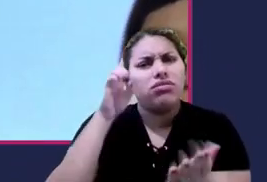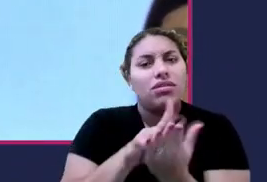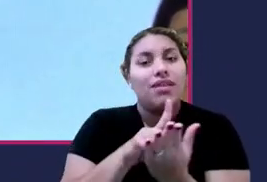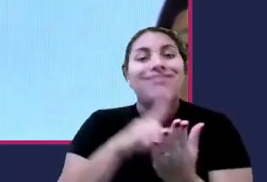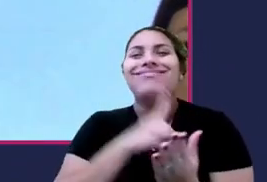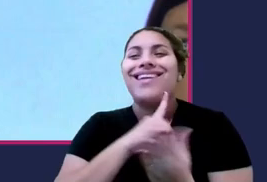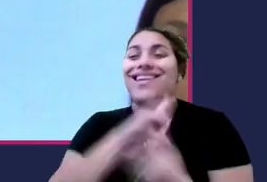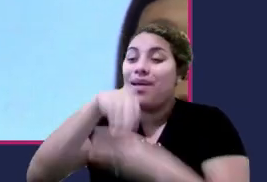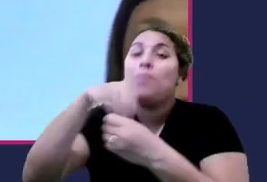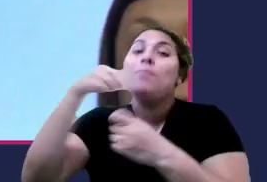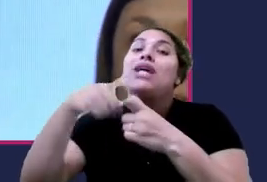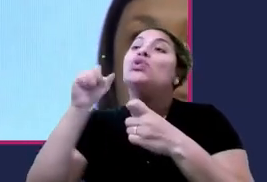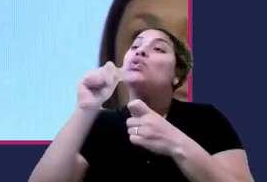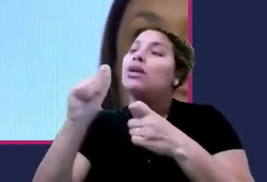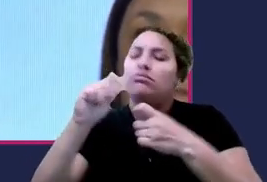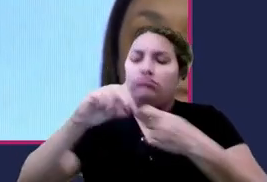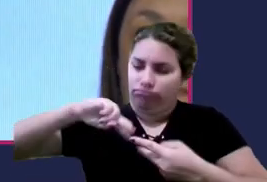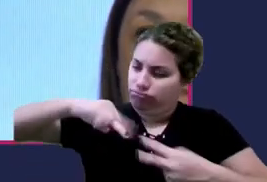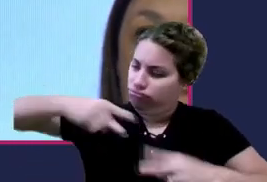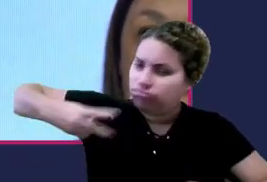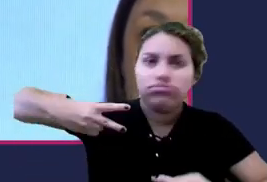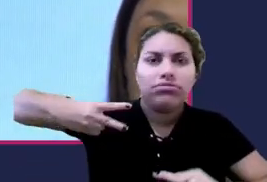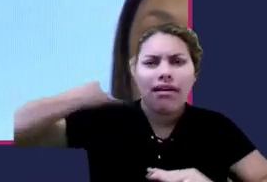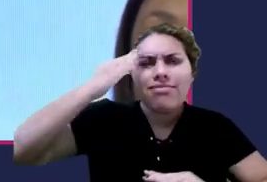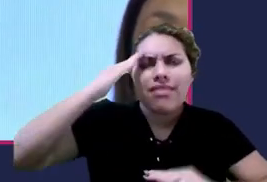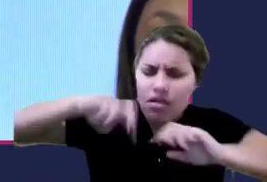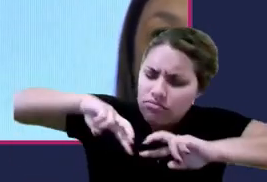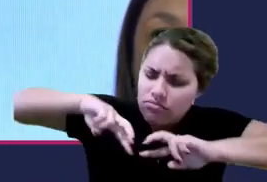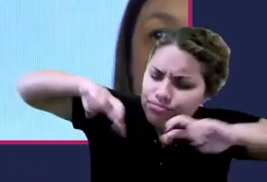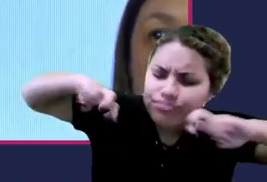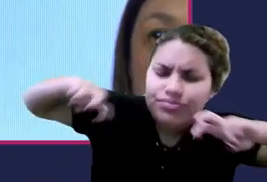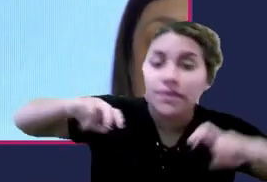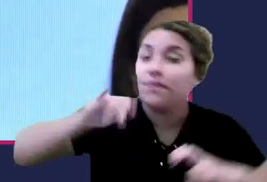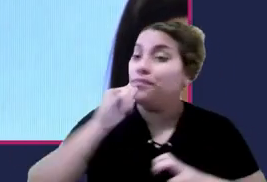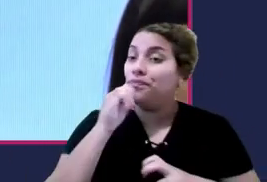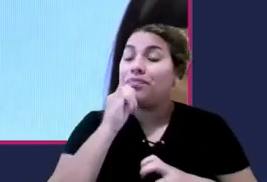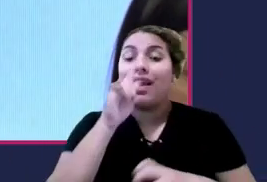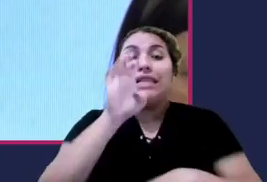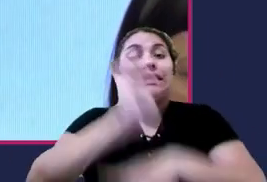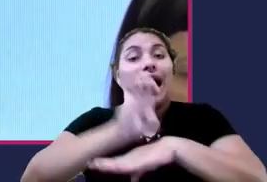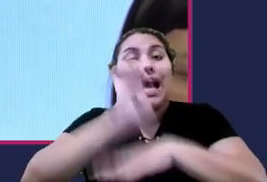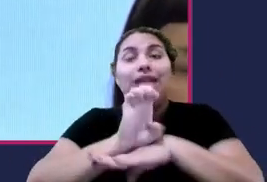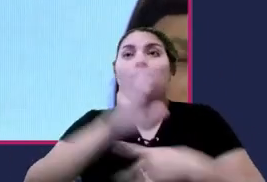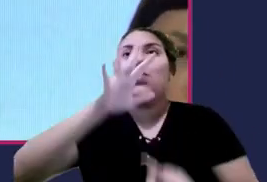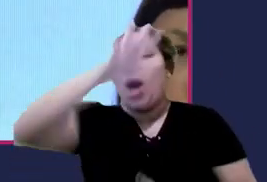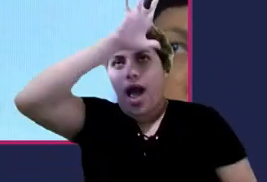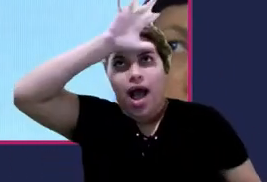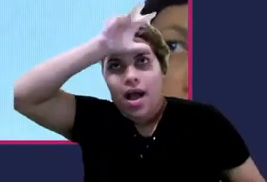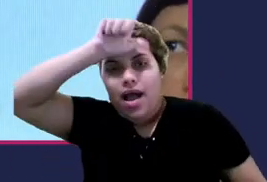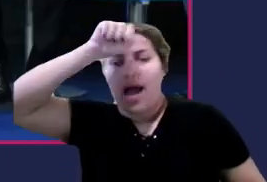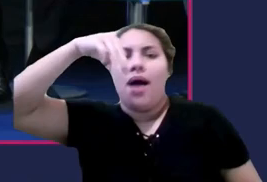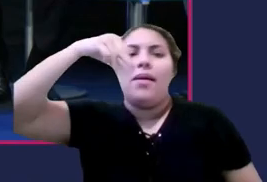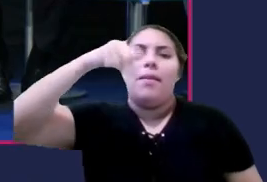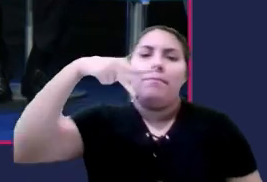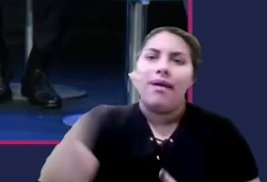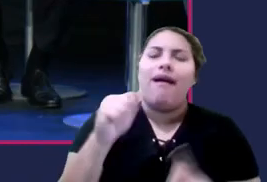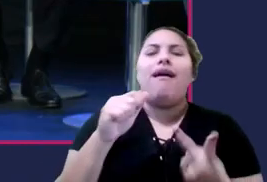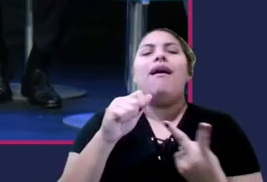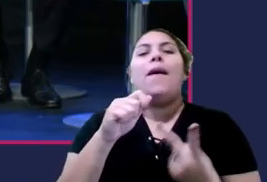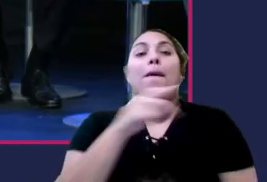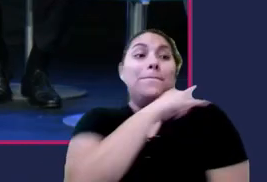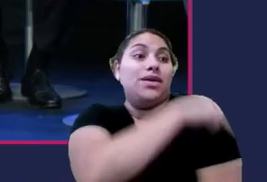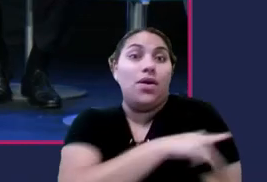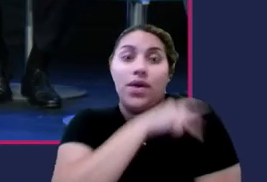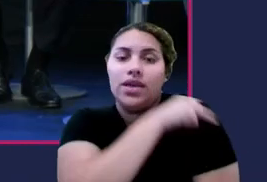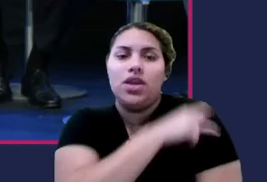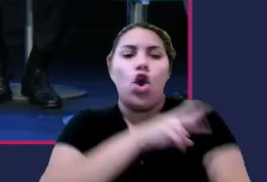In order to get a diagnosis, you need a geneticist. In some states like Amapá, Piauí, Rondônia, Roraima,